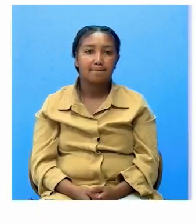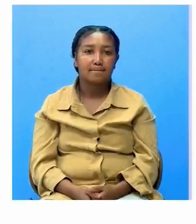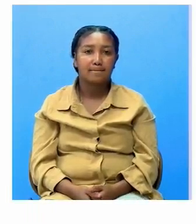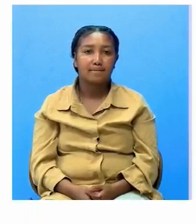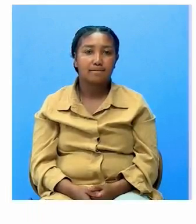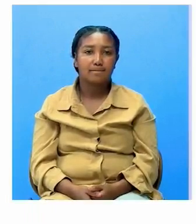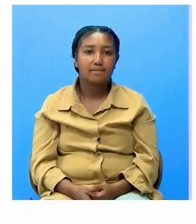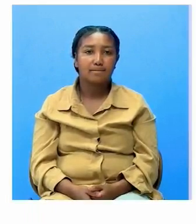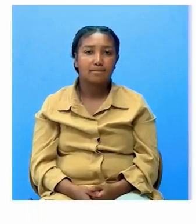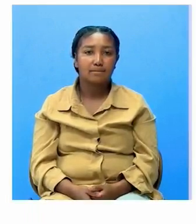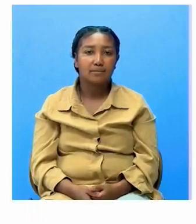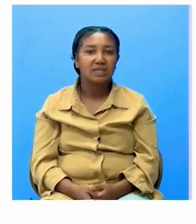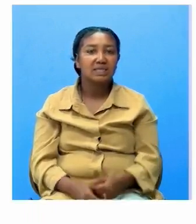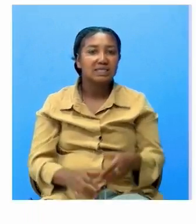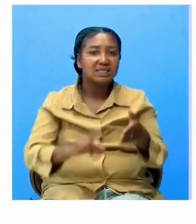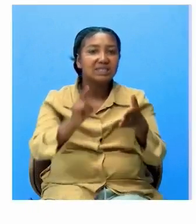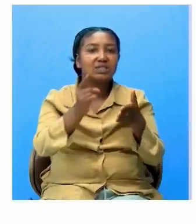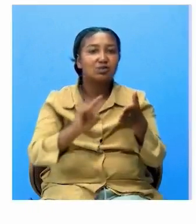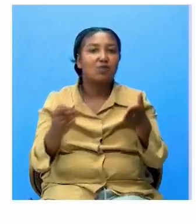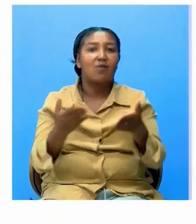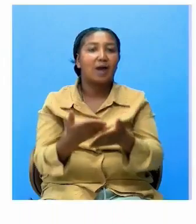of items.